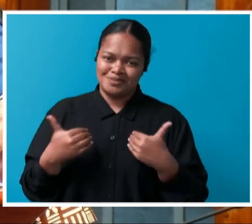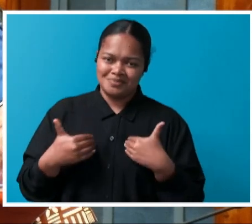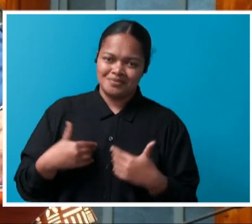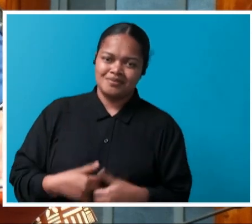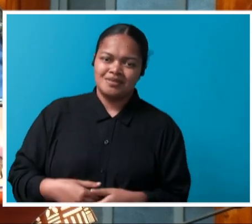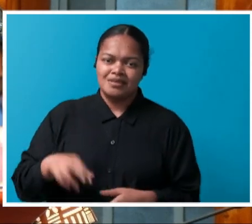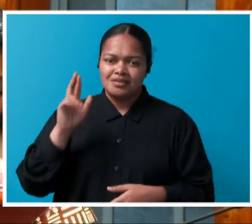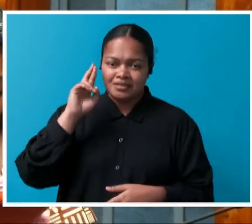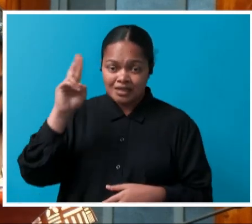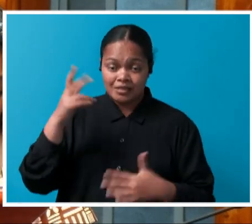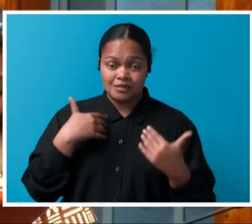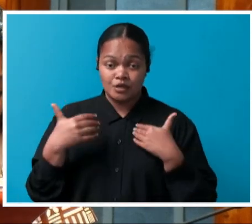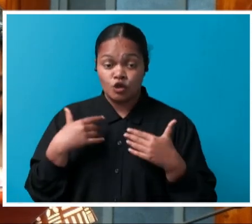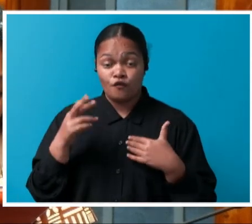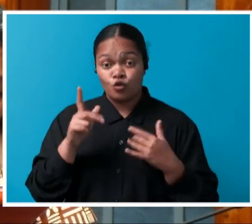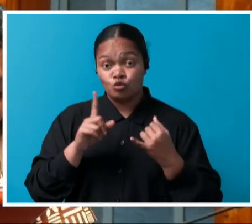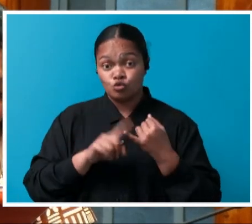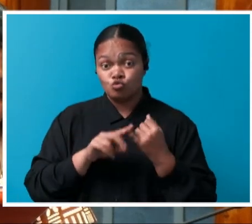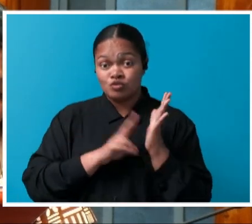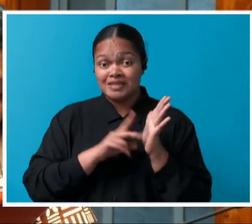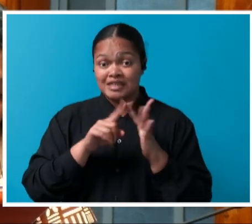Mr. Speaker, sir, for UniFiji,